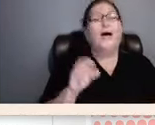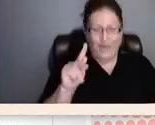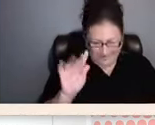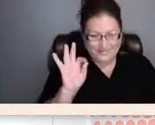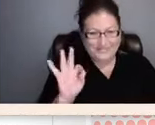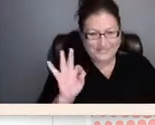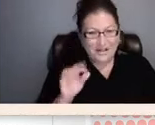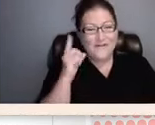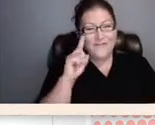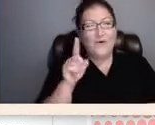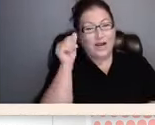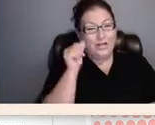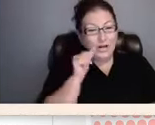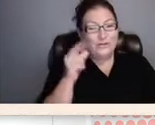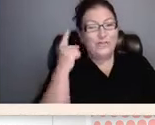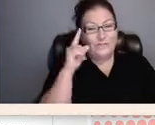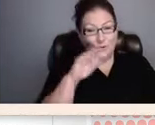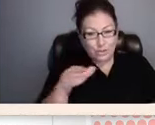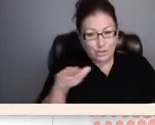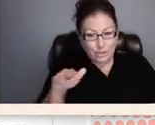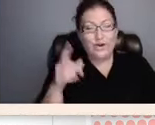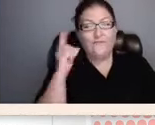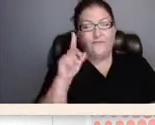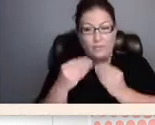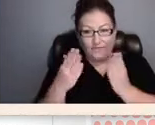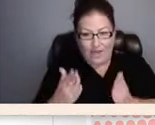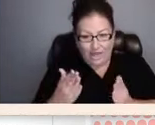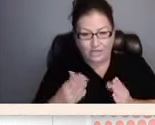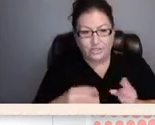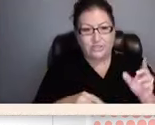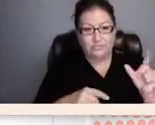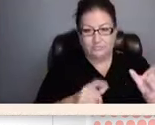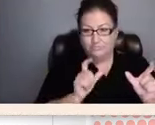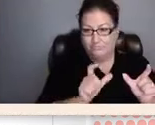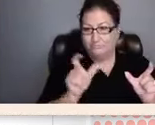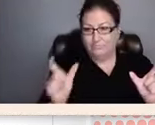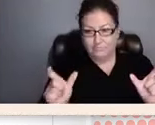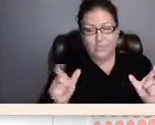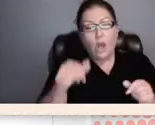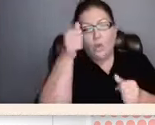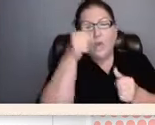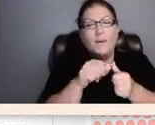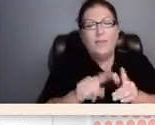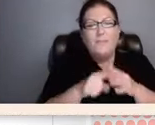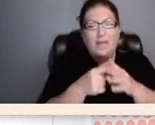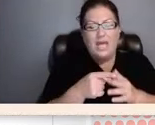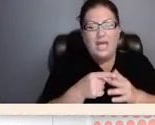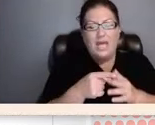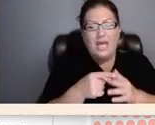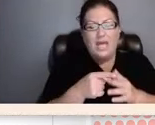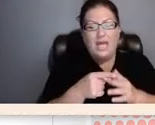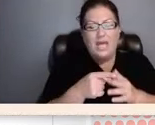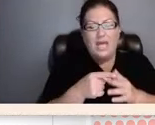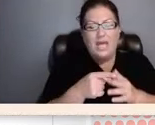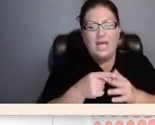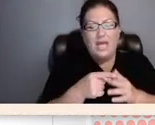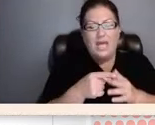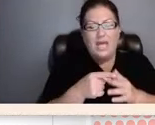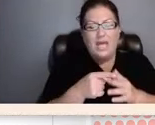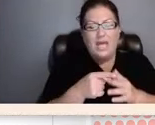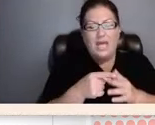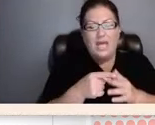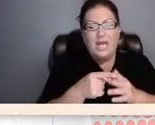adults, four children, four providers. So remember way back in the beginning when I talked about managing entities, under the